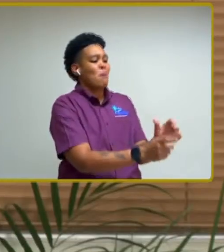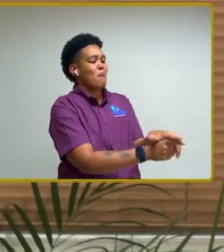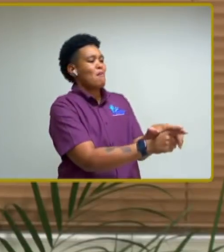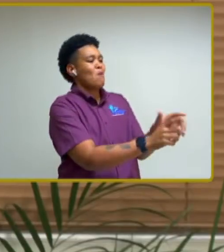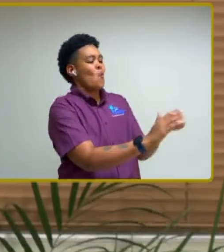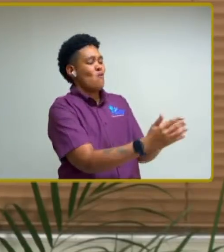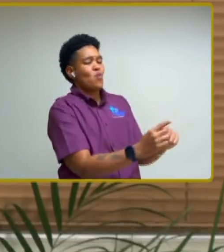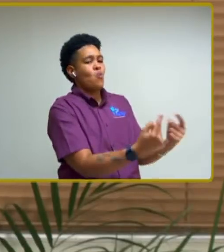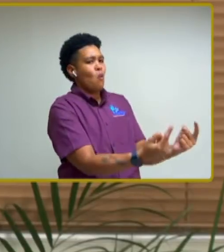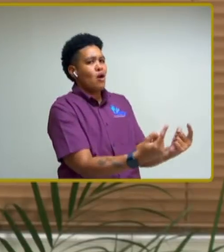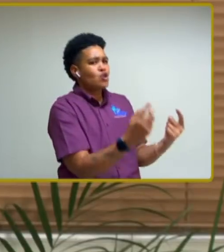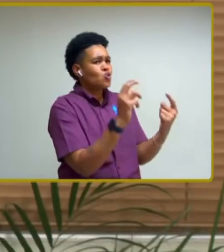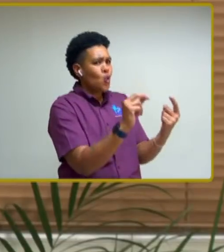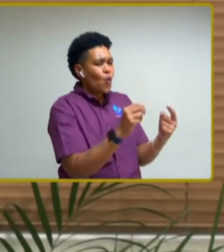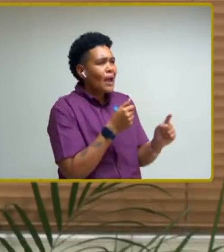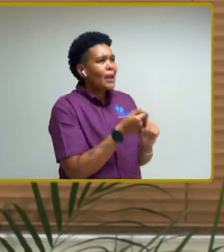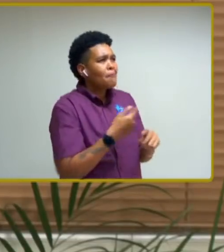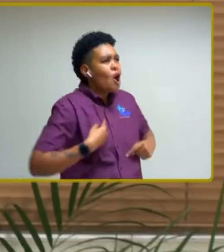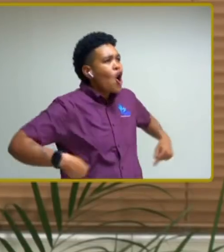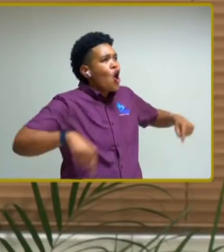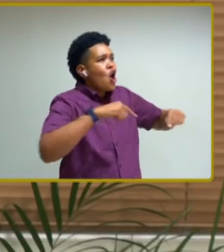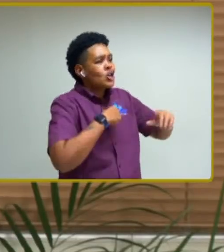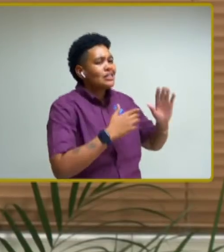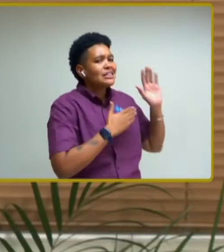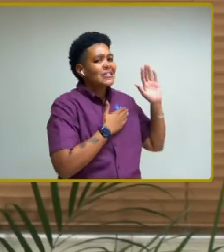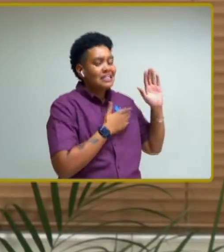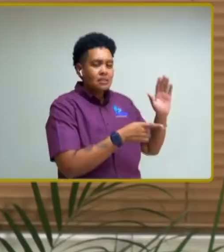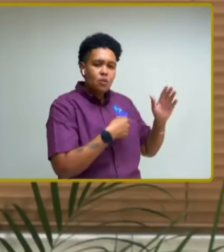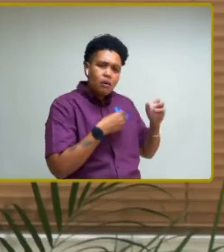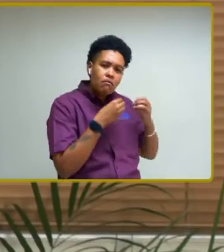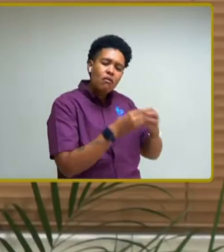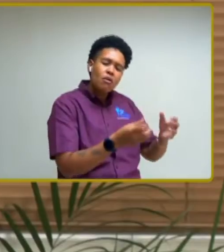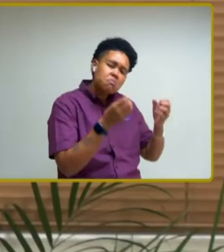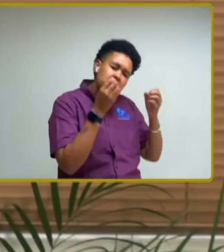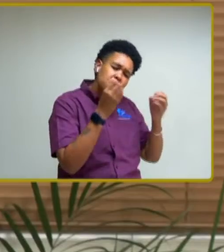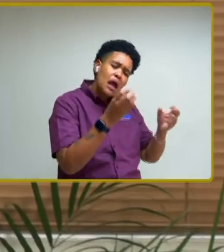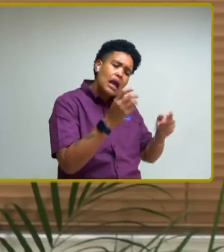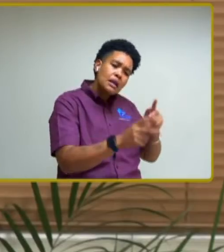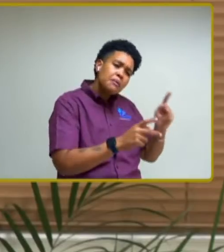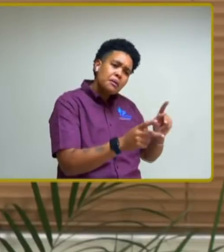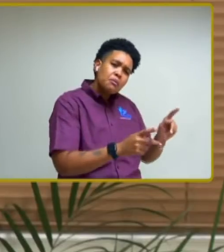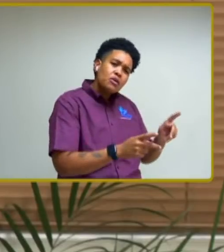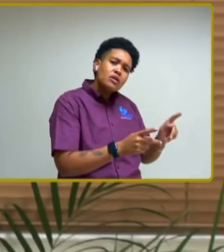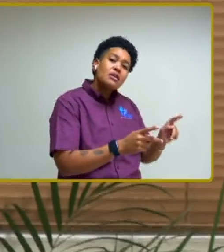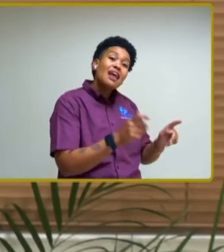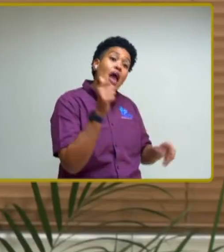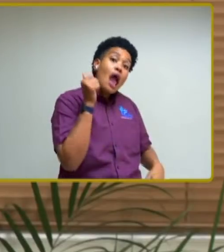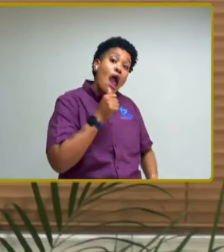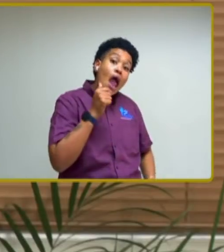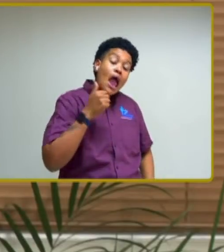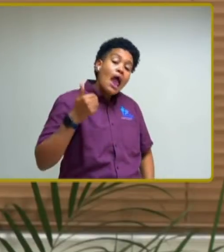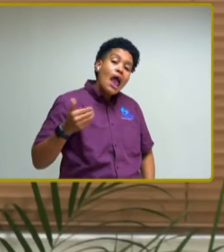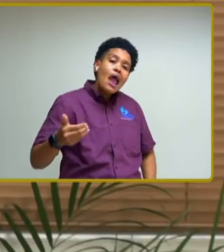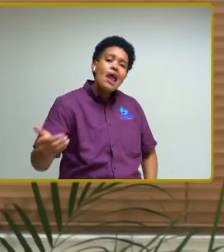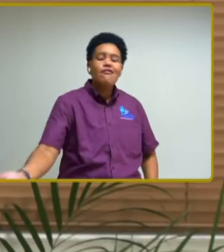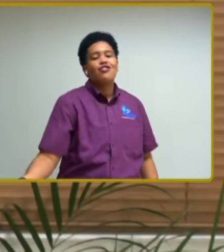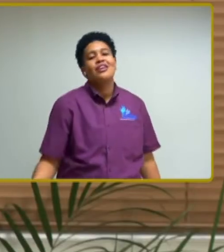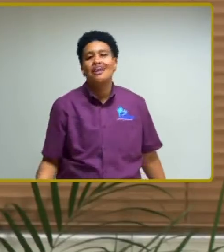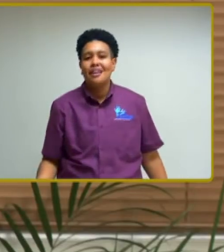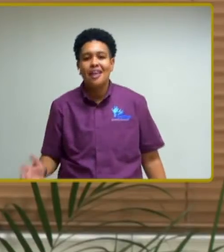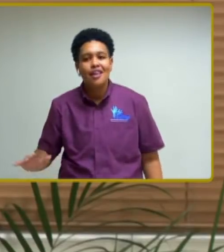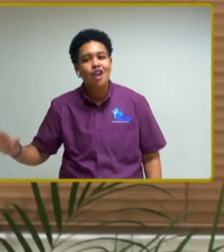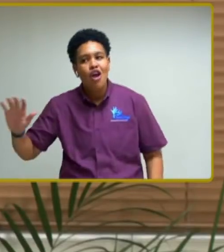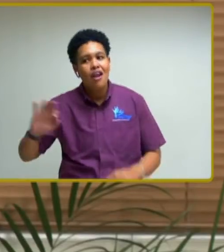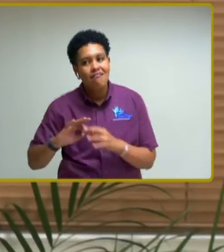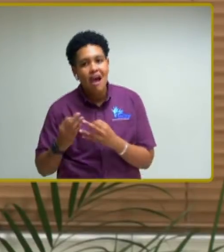on us as citizens. I've lost many persons every day, and they all have